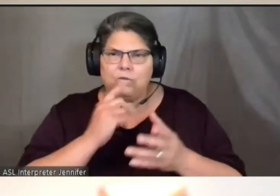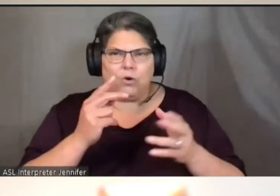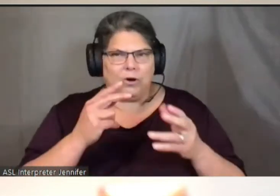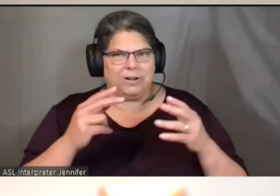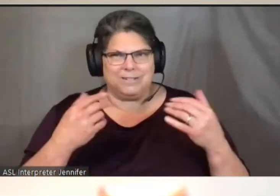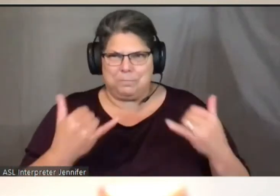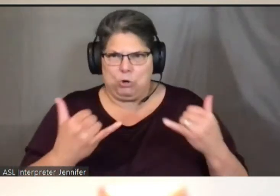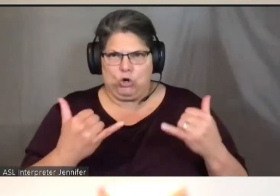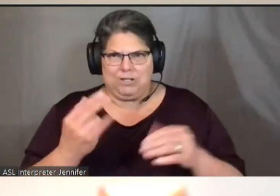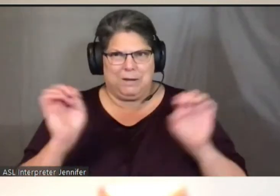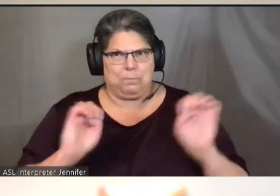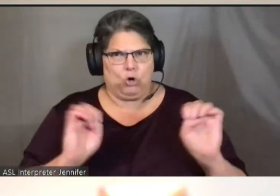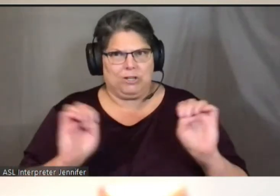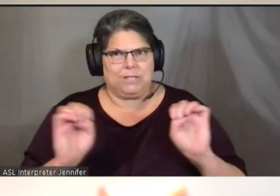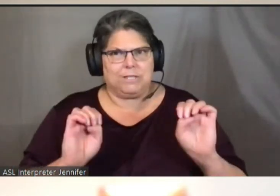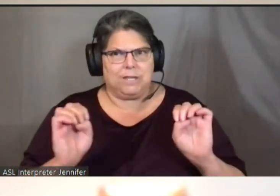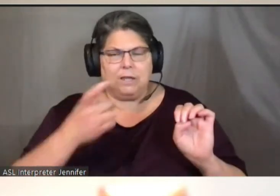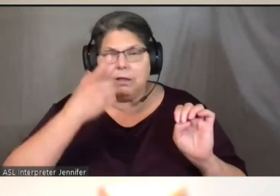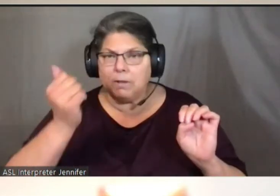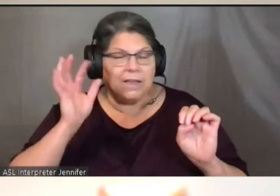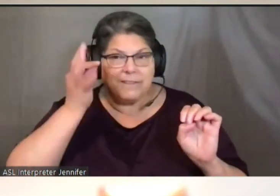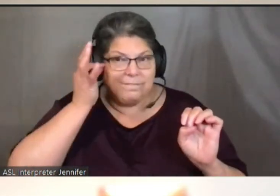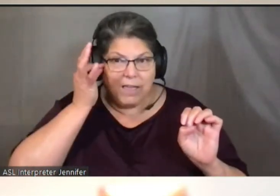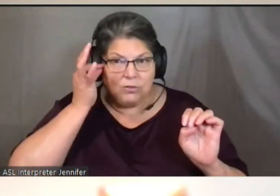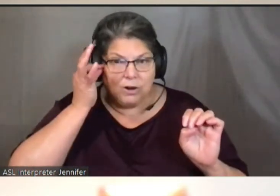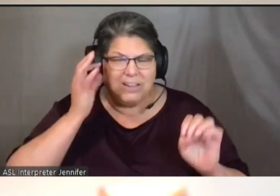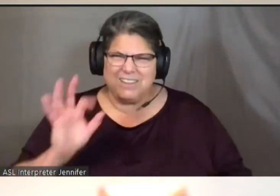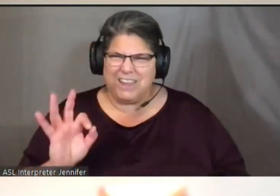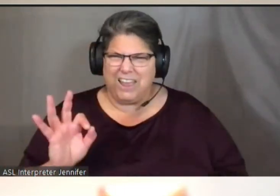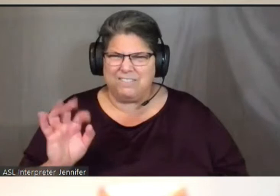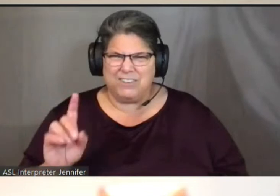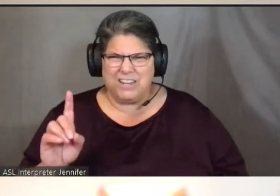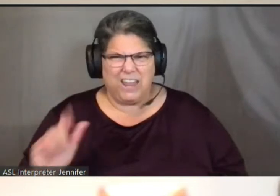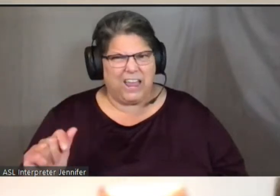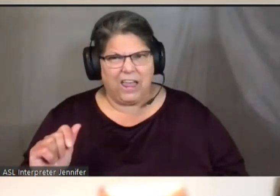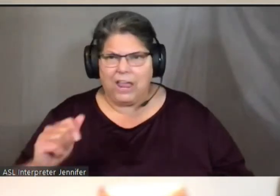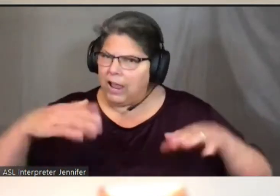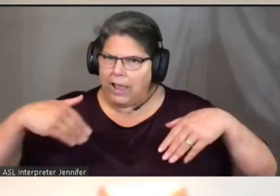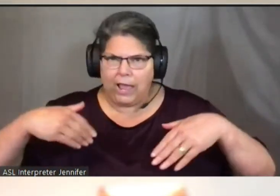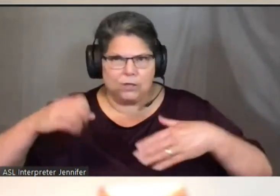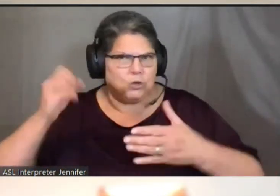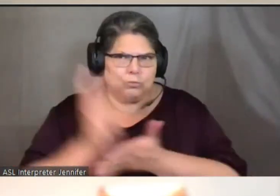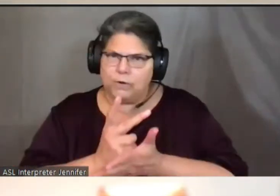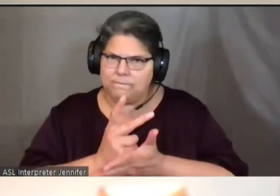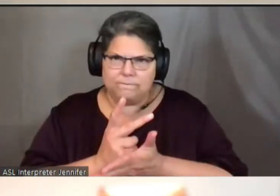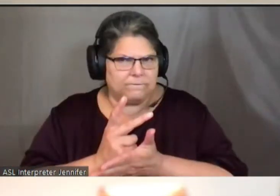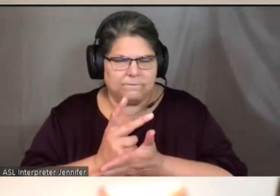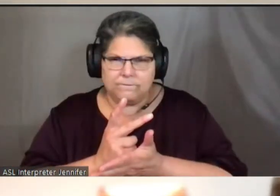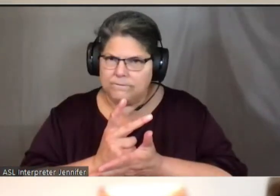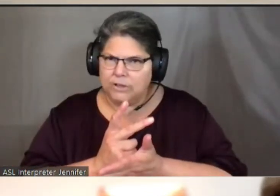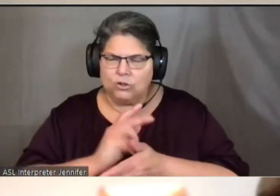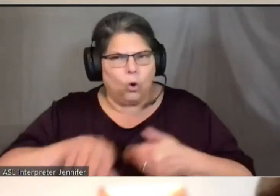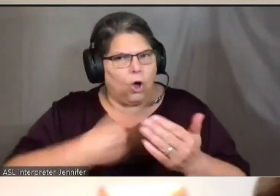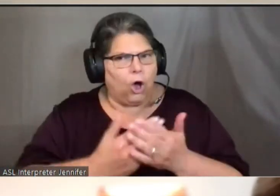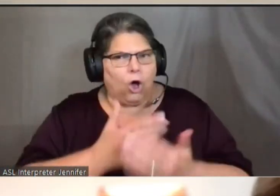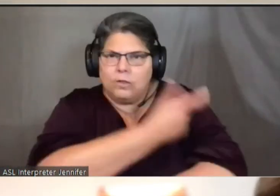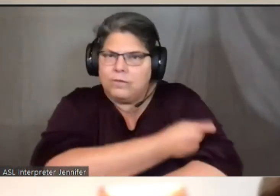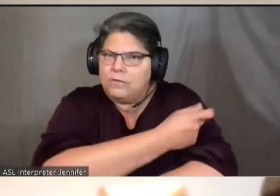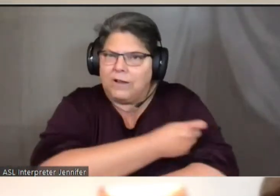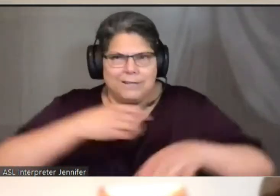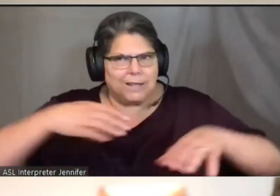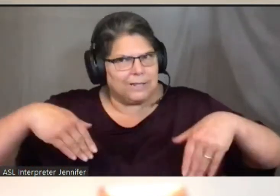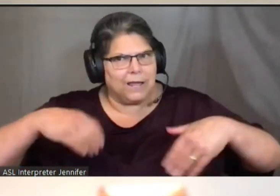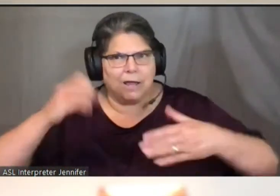they're not federally the FDA approved, so none of them are approved. And to